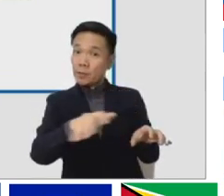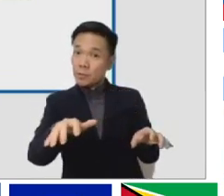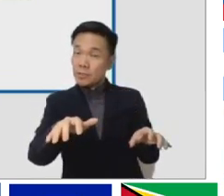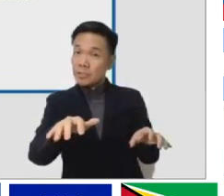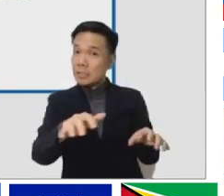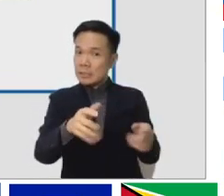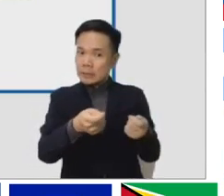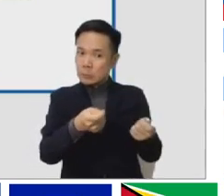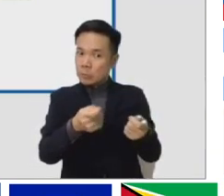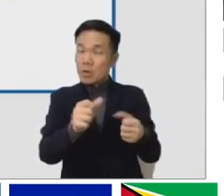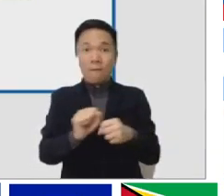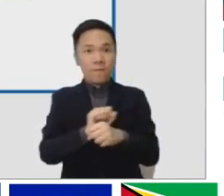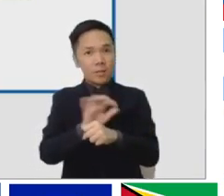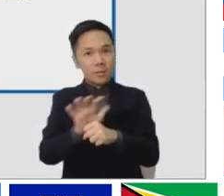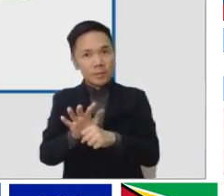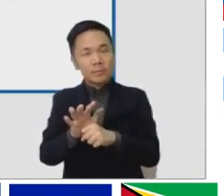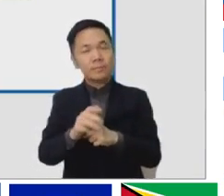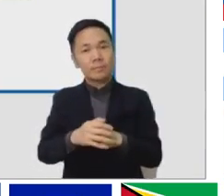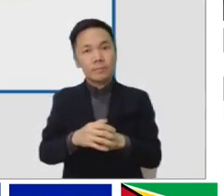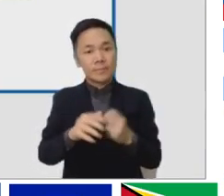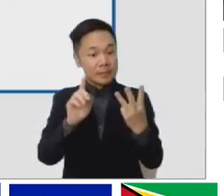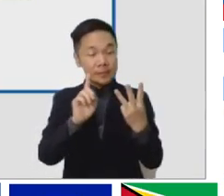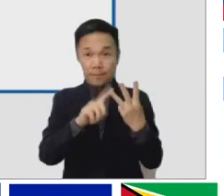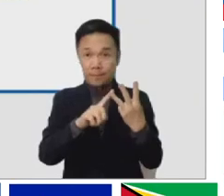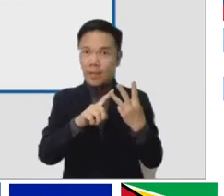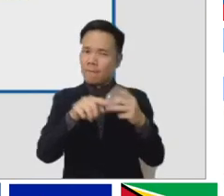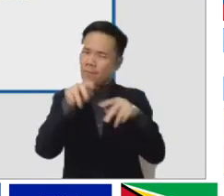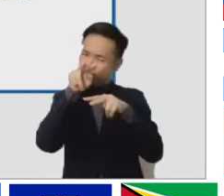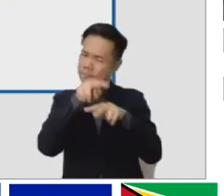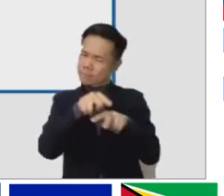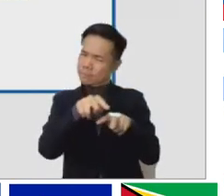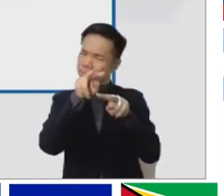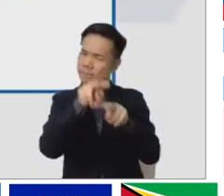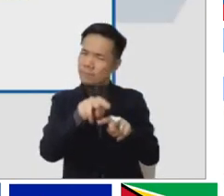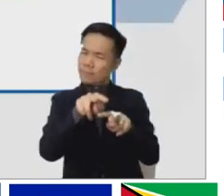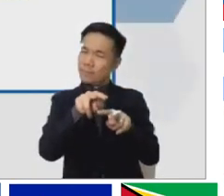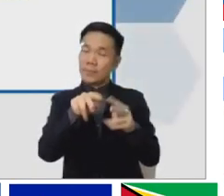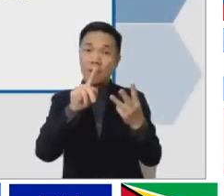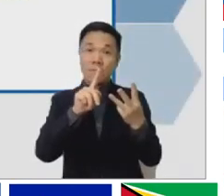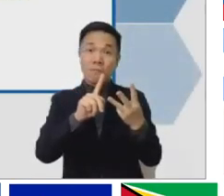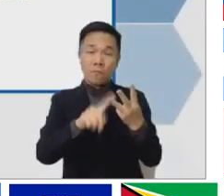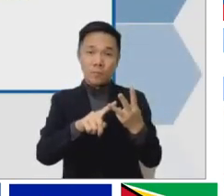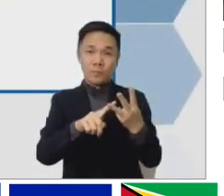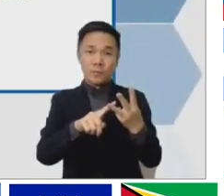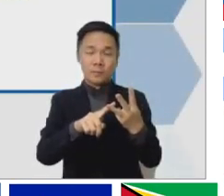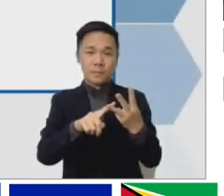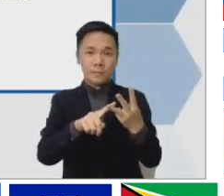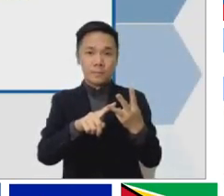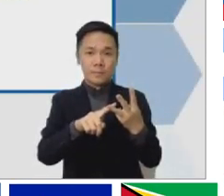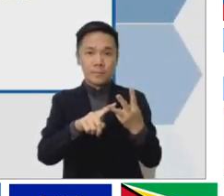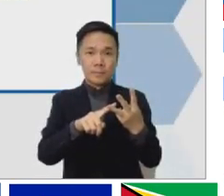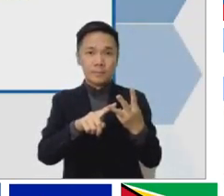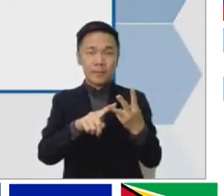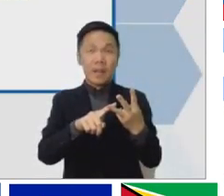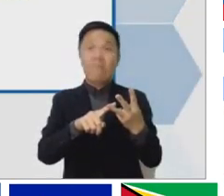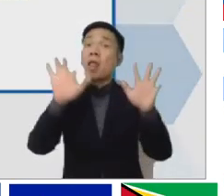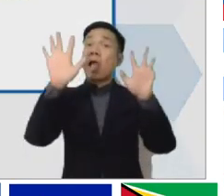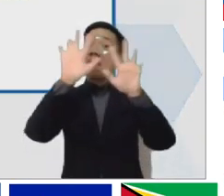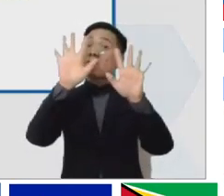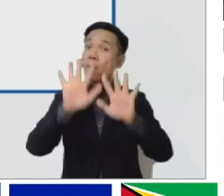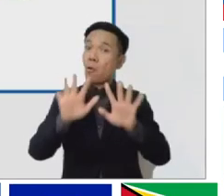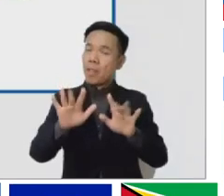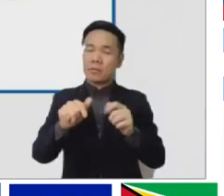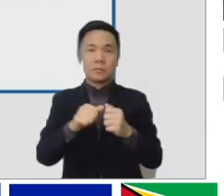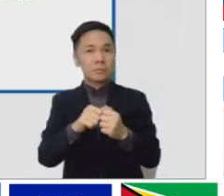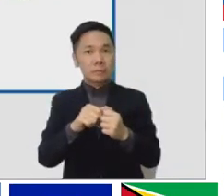situation, and a monitoring activity for hydrological and environmental threats.